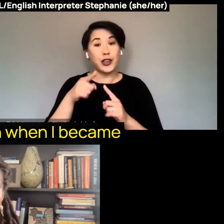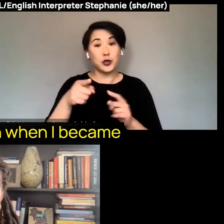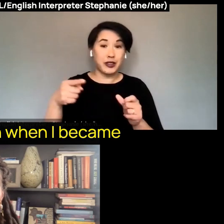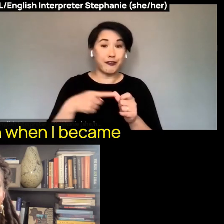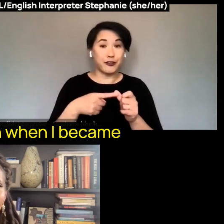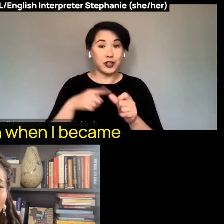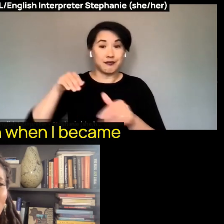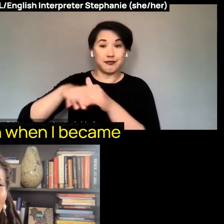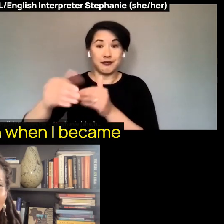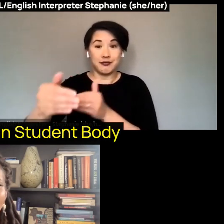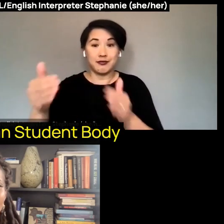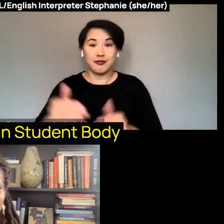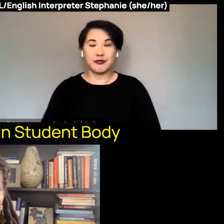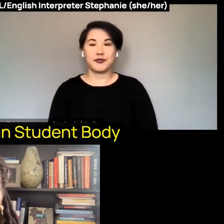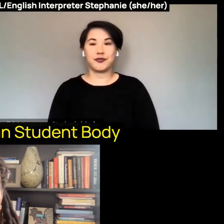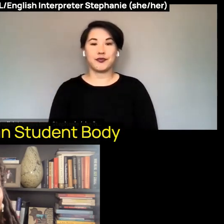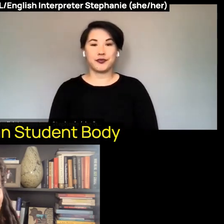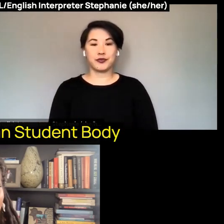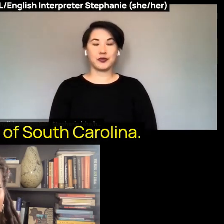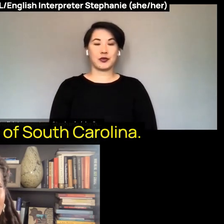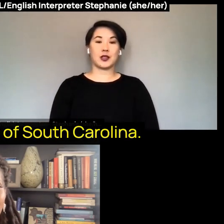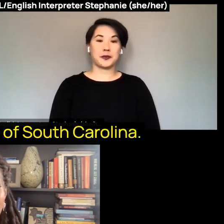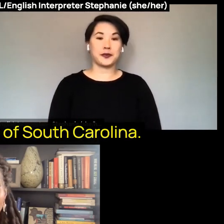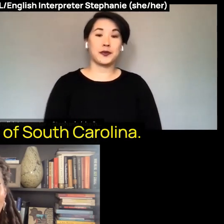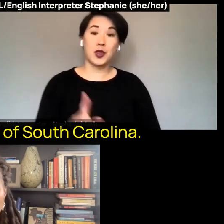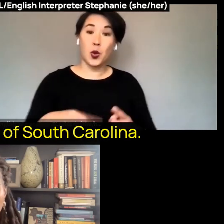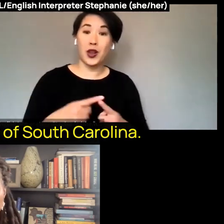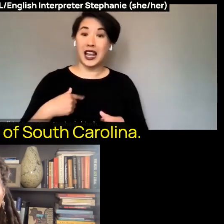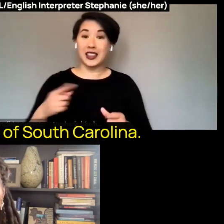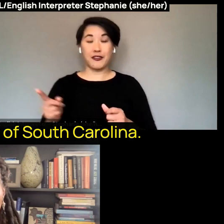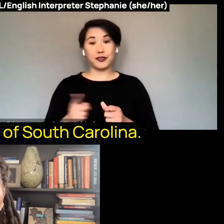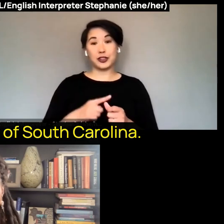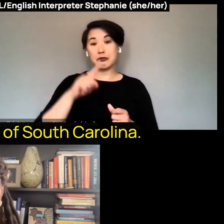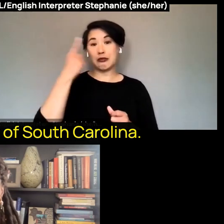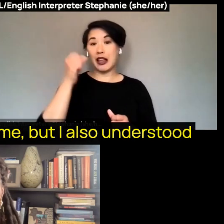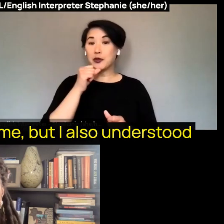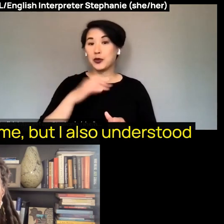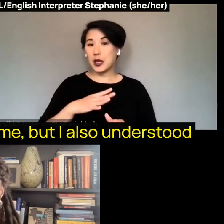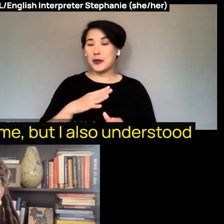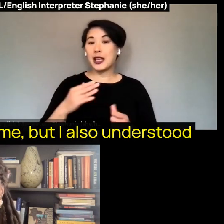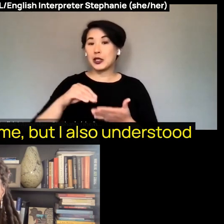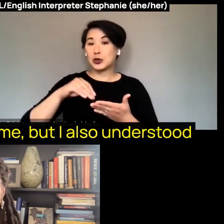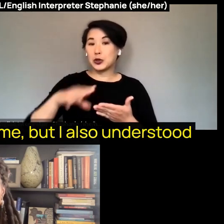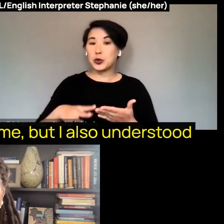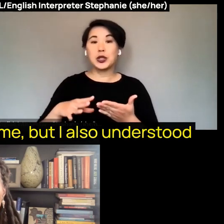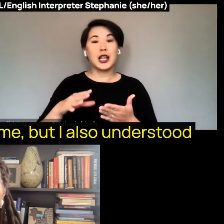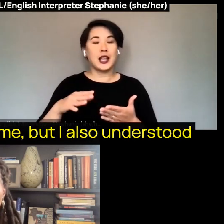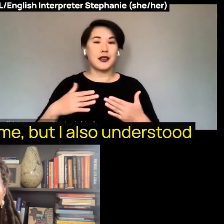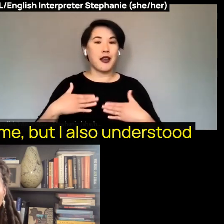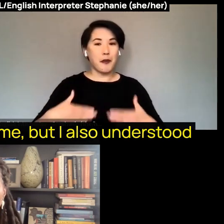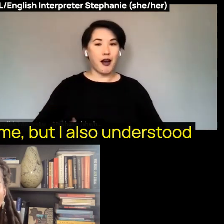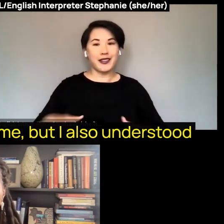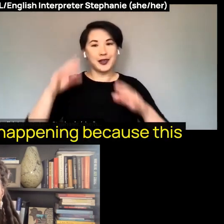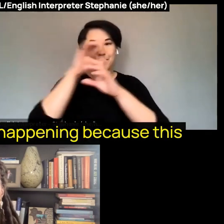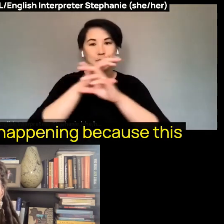on when I became the first Black woman student body president at the University of South Carolina. And I was very young at the time,